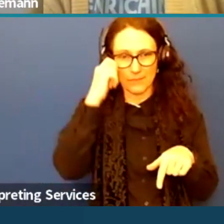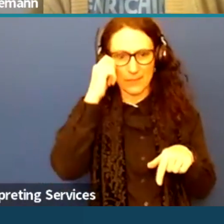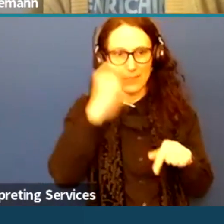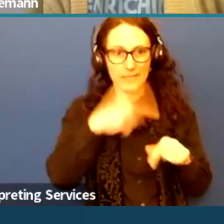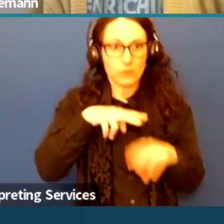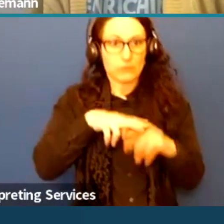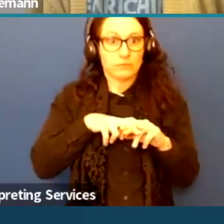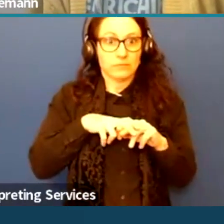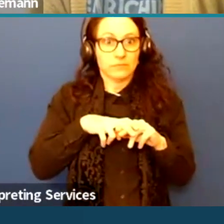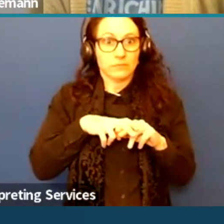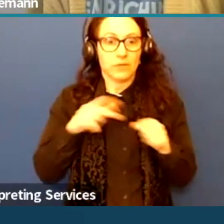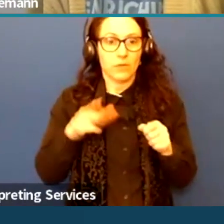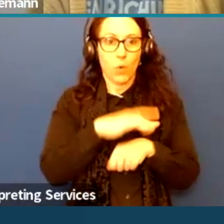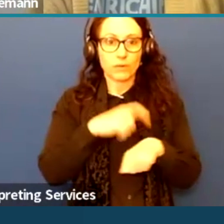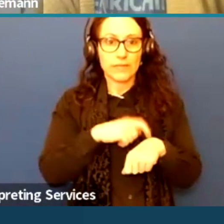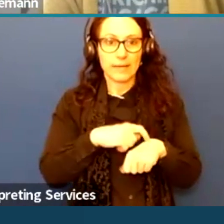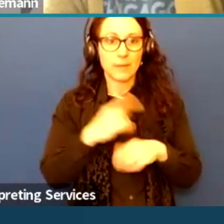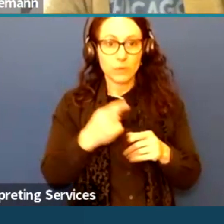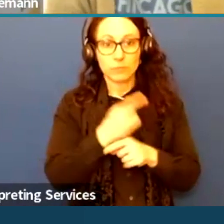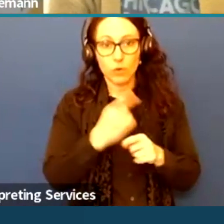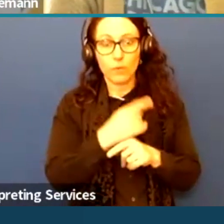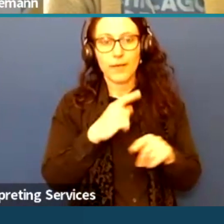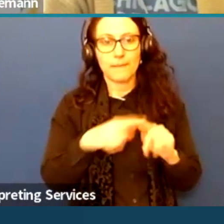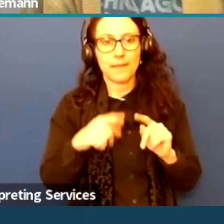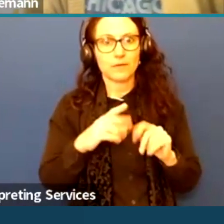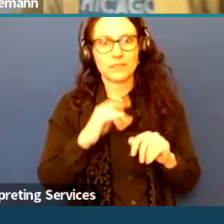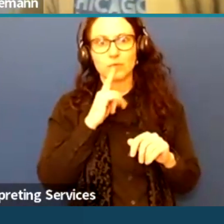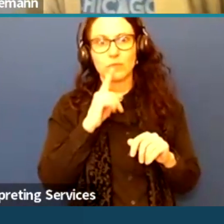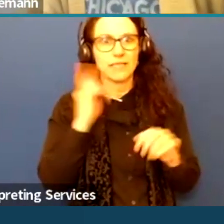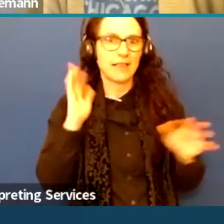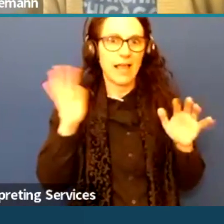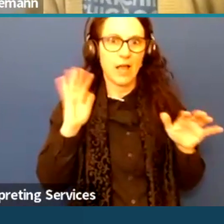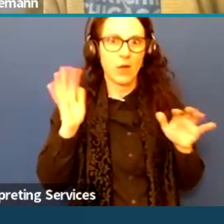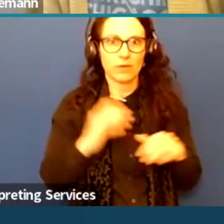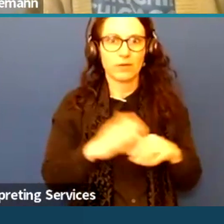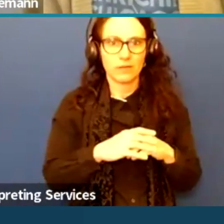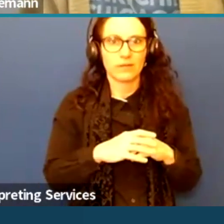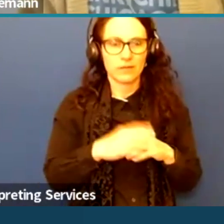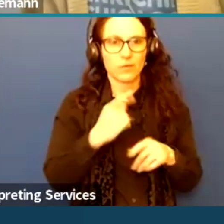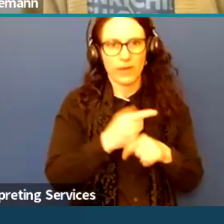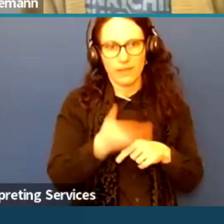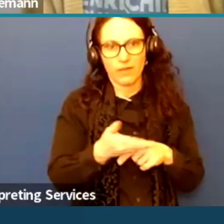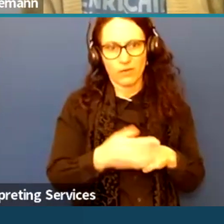whole time. It was appropriate, but it was just really loud right there.